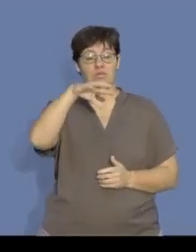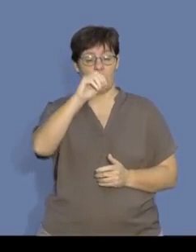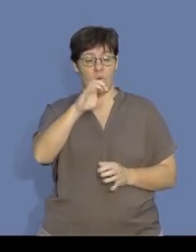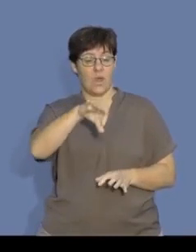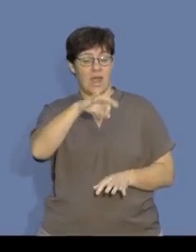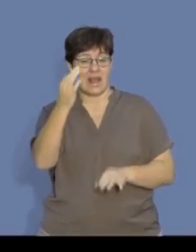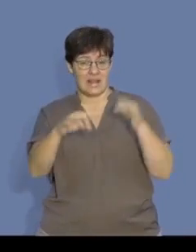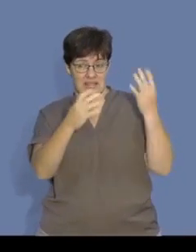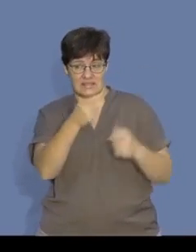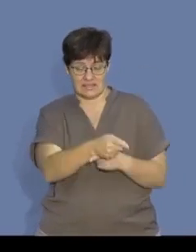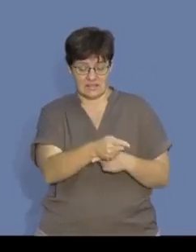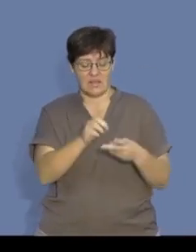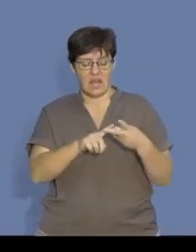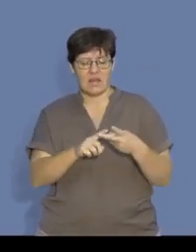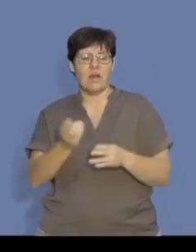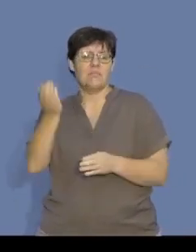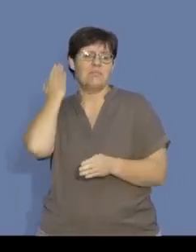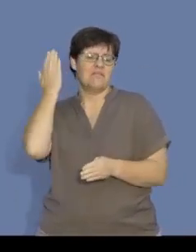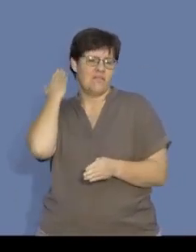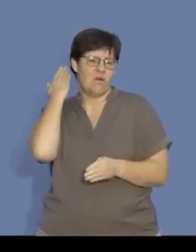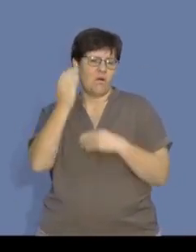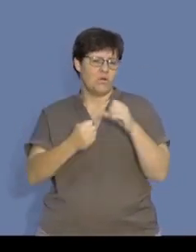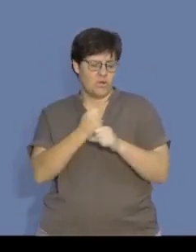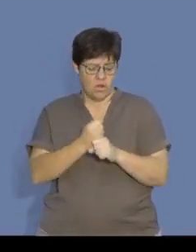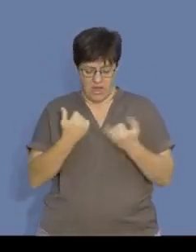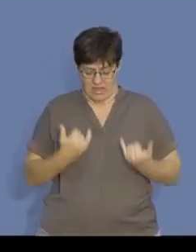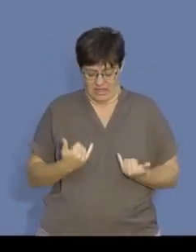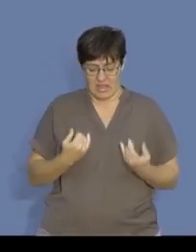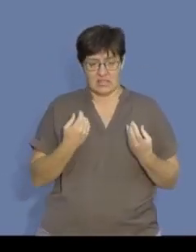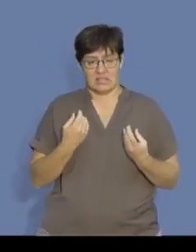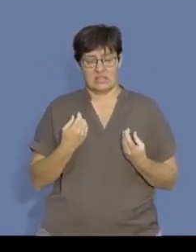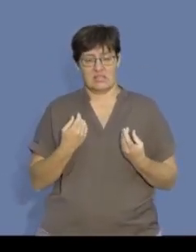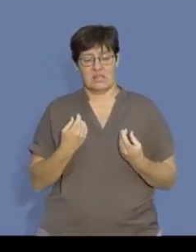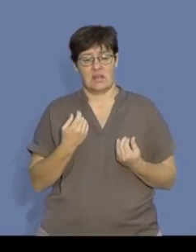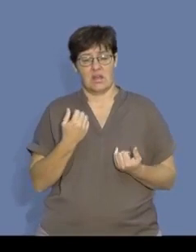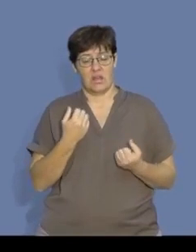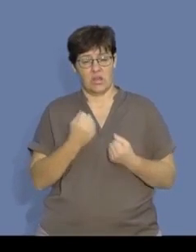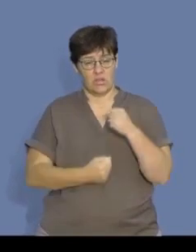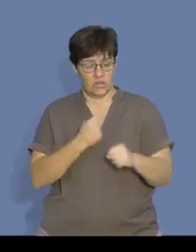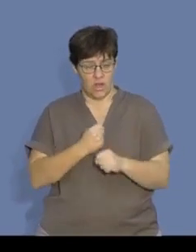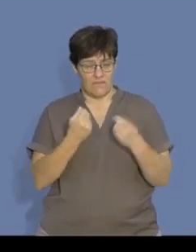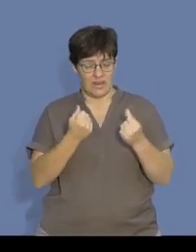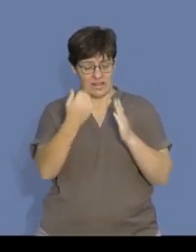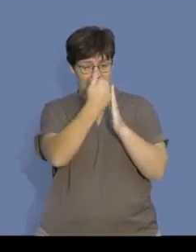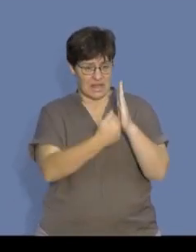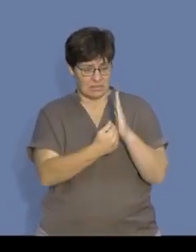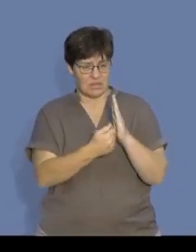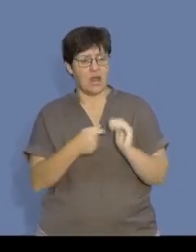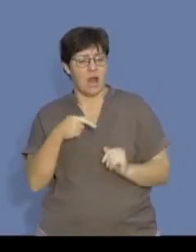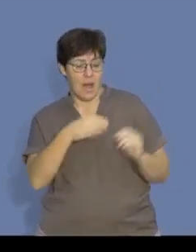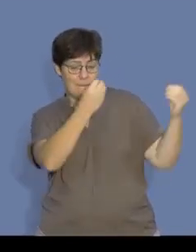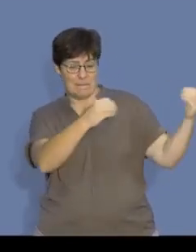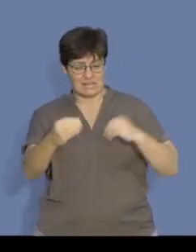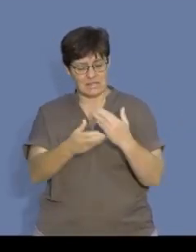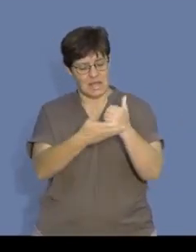analysis and comparing previous and current financial statements assist a business in